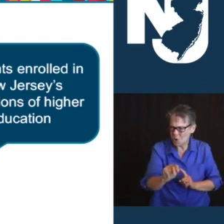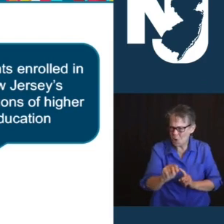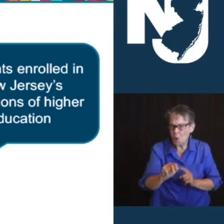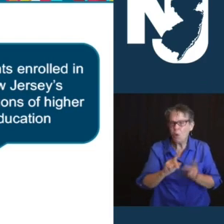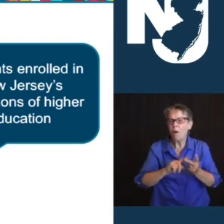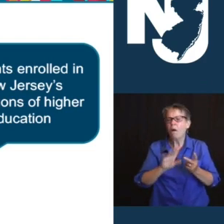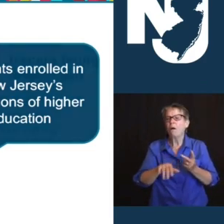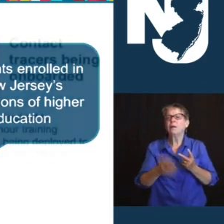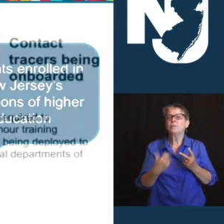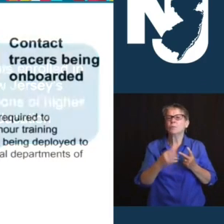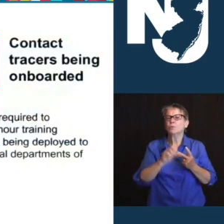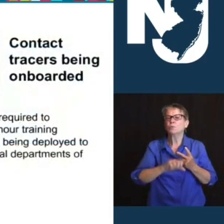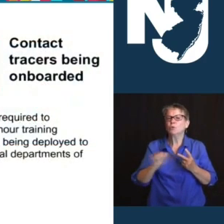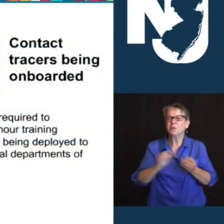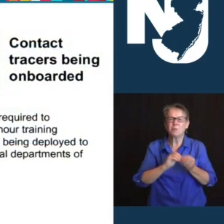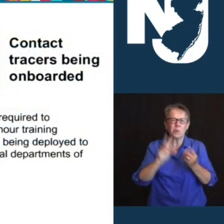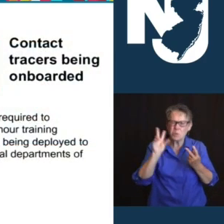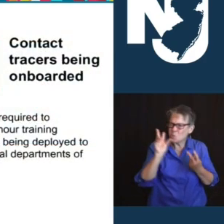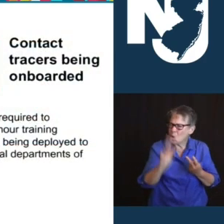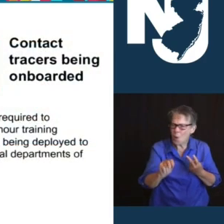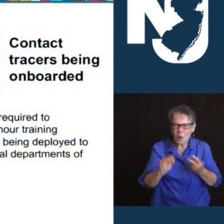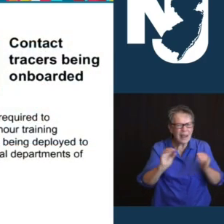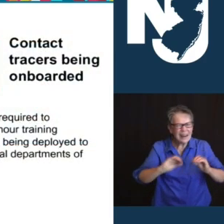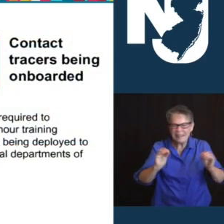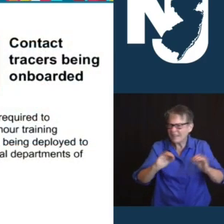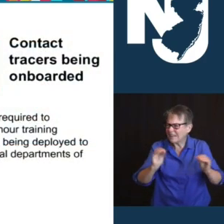As of Tuesday, June 23rd,